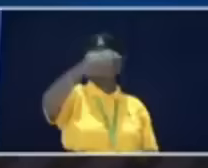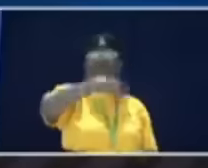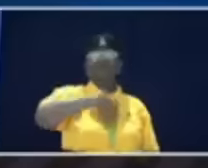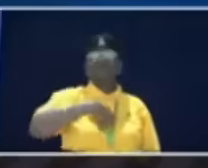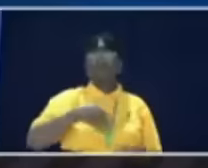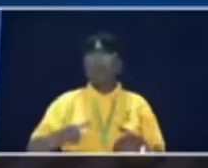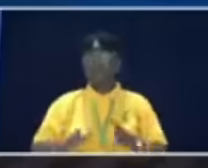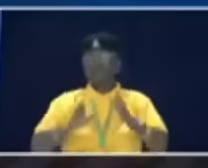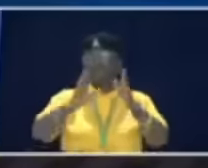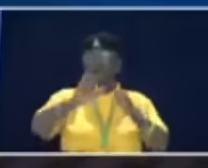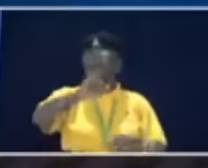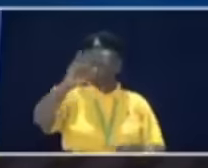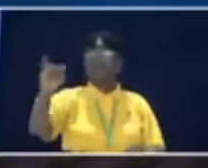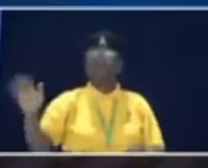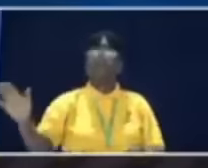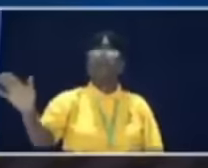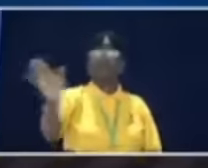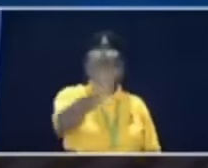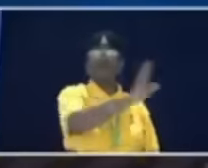allowing your enemies to catch up with you,